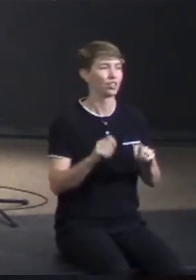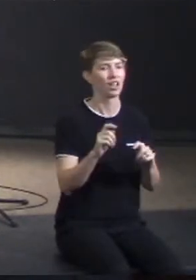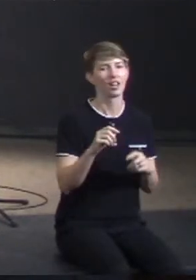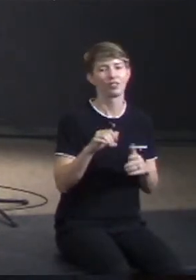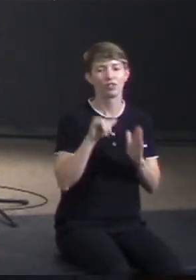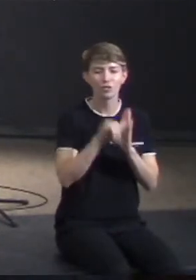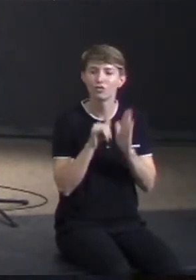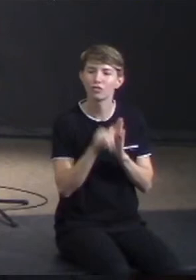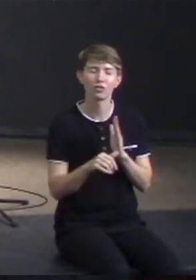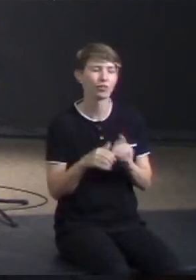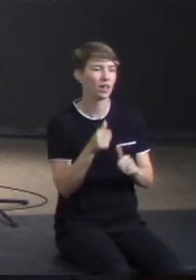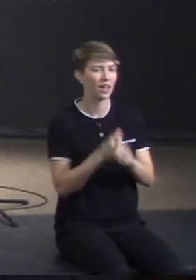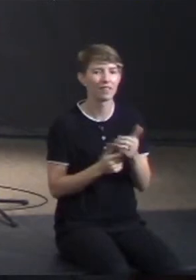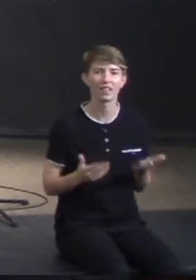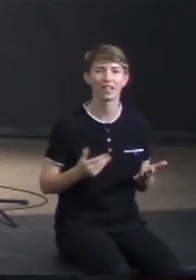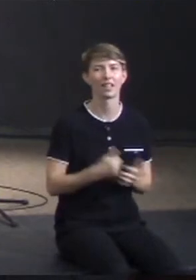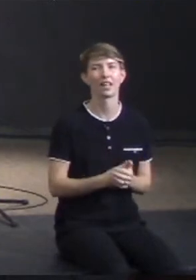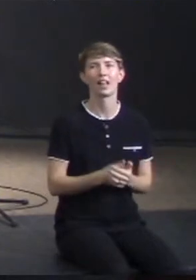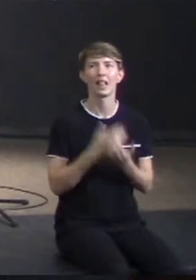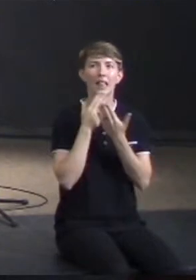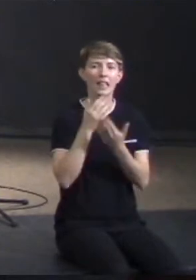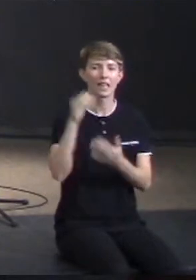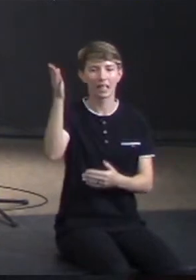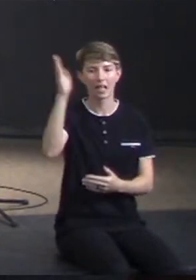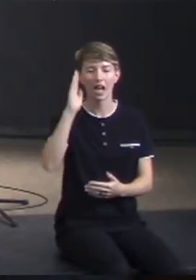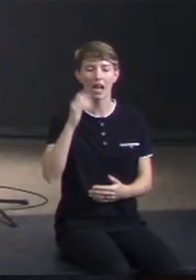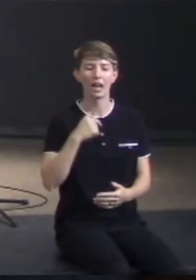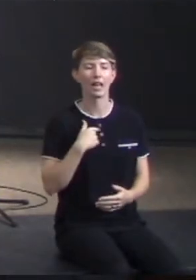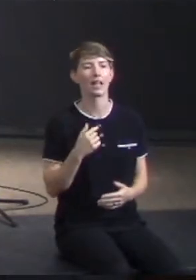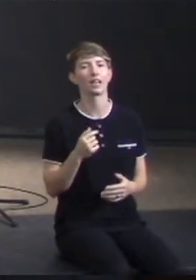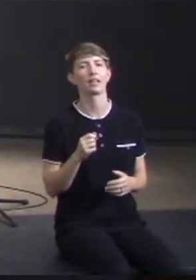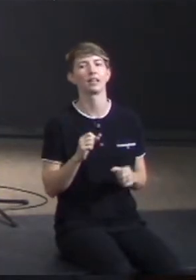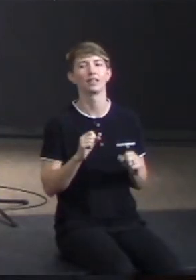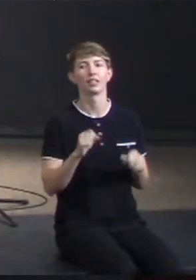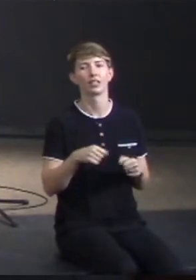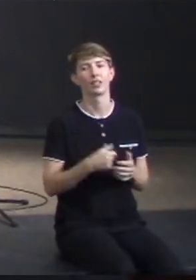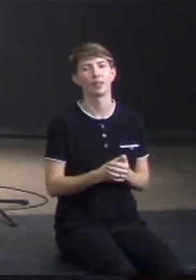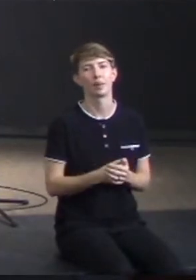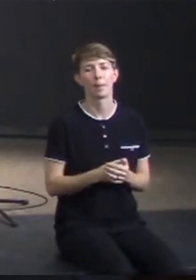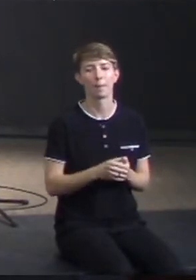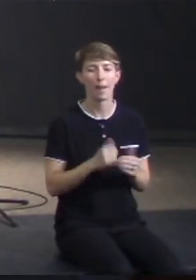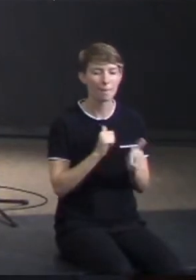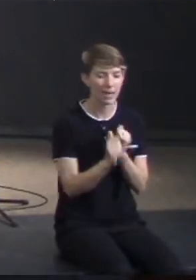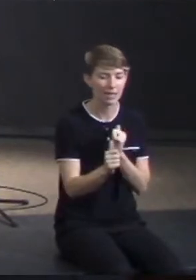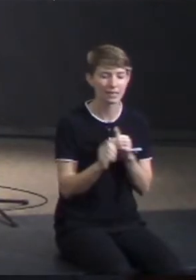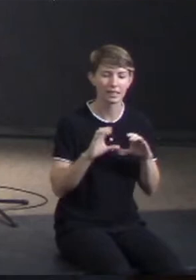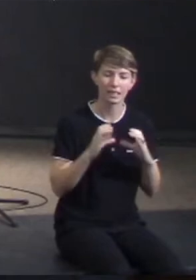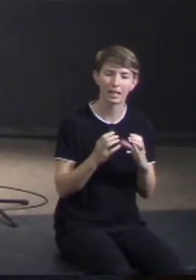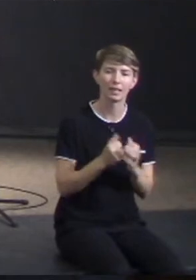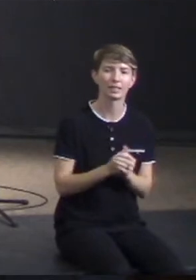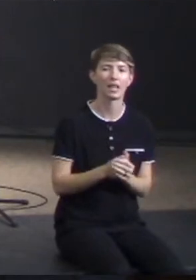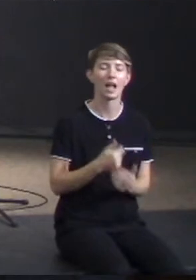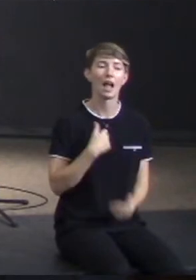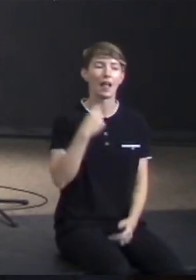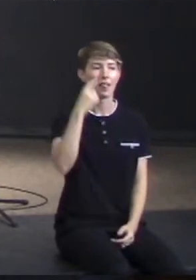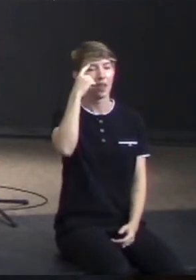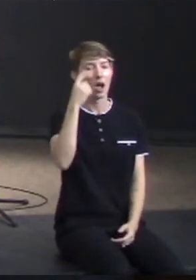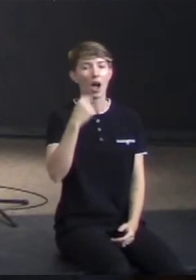know, thank God, you know, I was able to pass the class, you know. But I thought I was done.